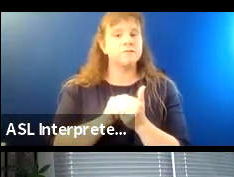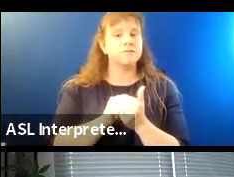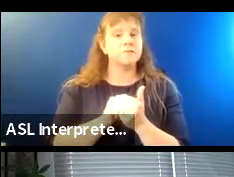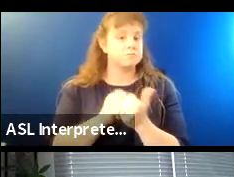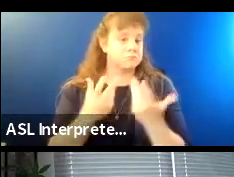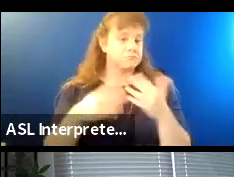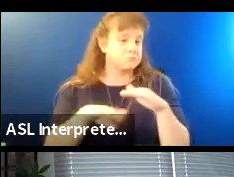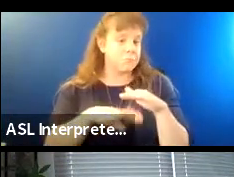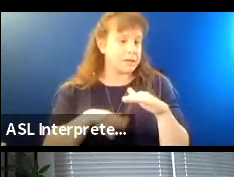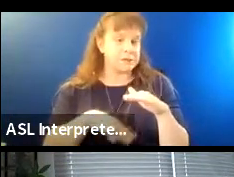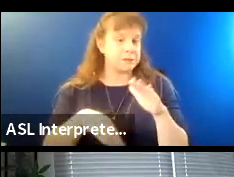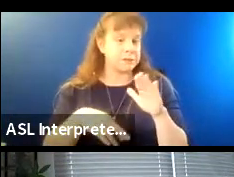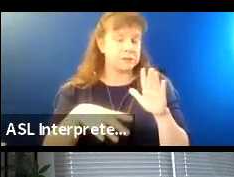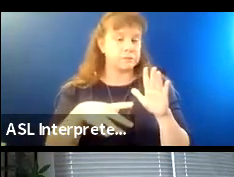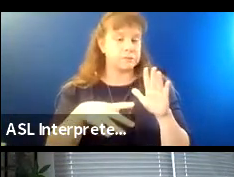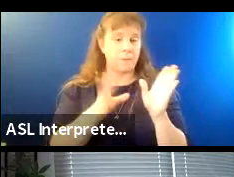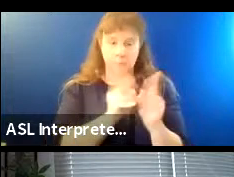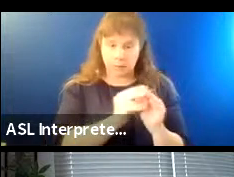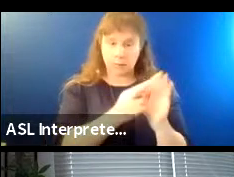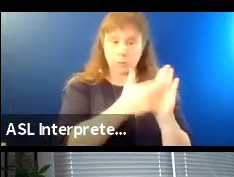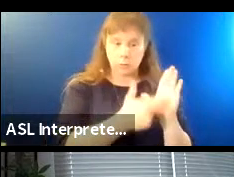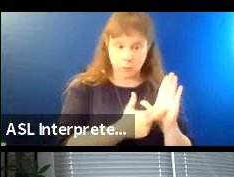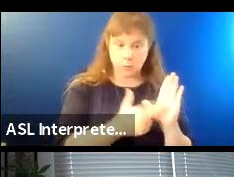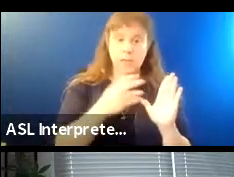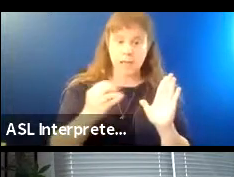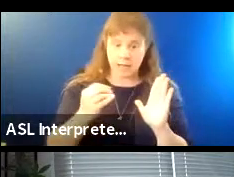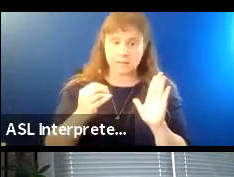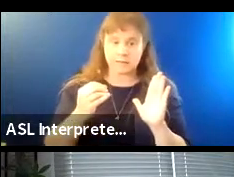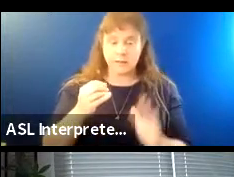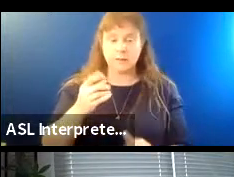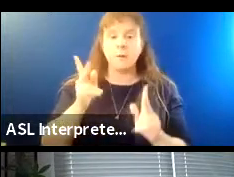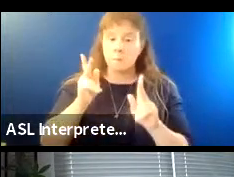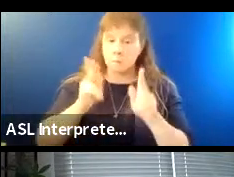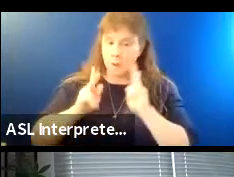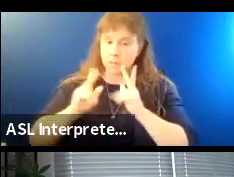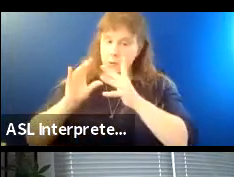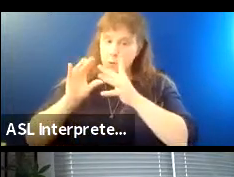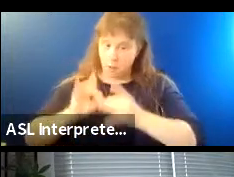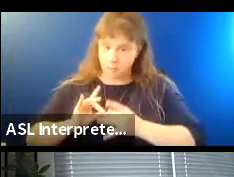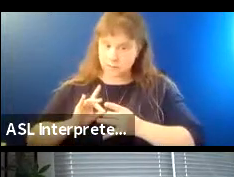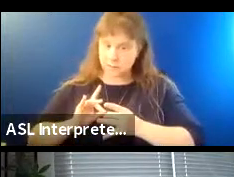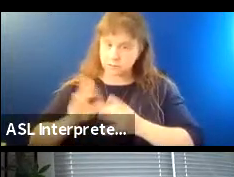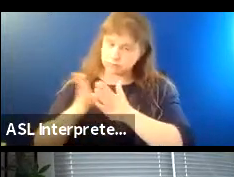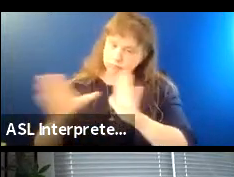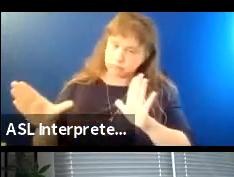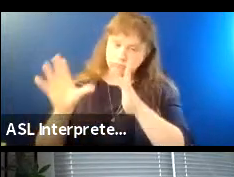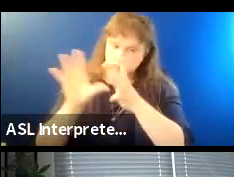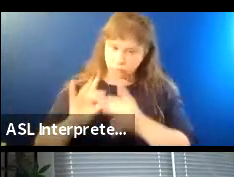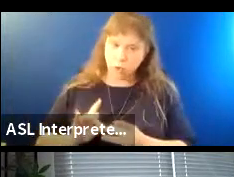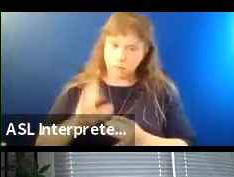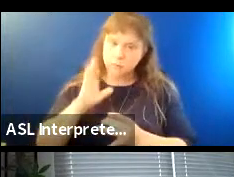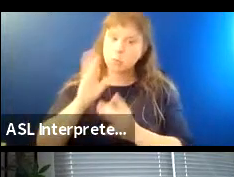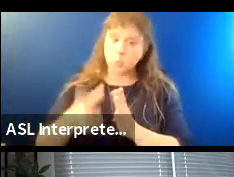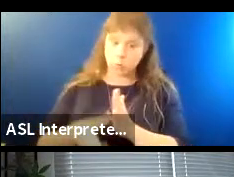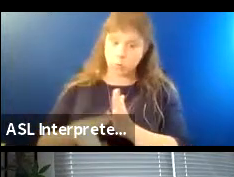basic ground rules and public comment. Then we'll take a moment to review